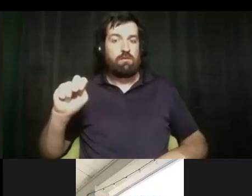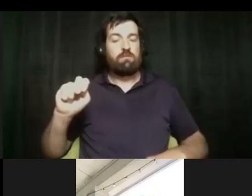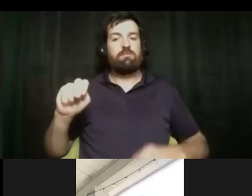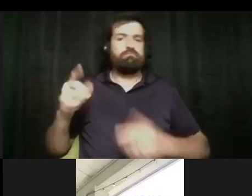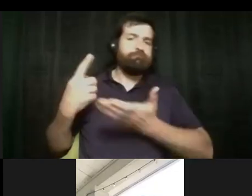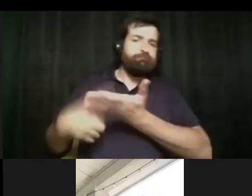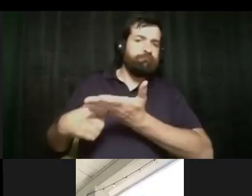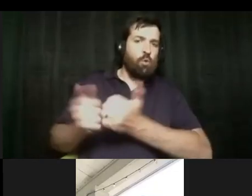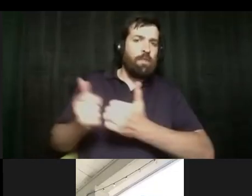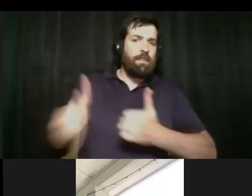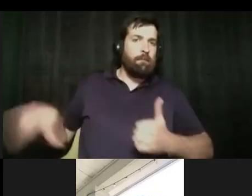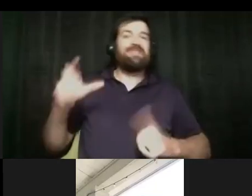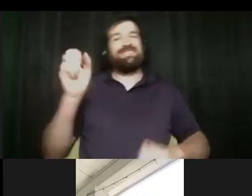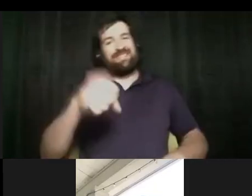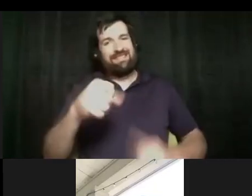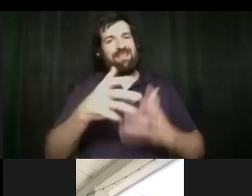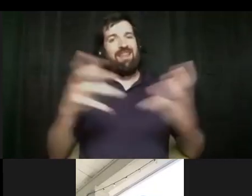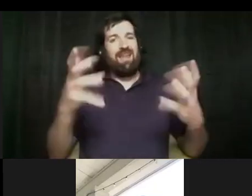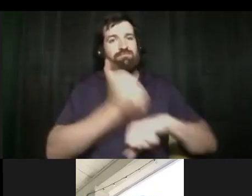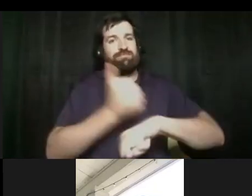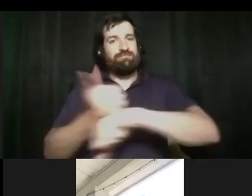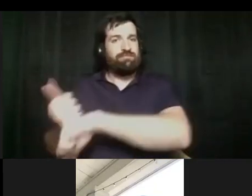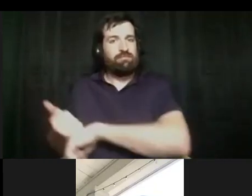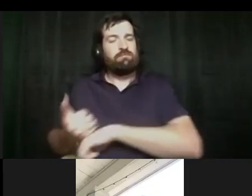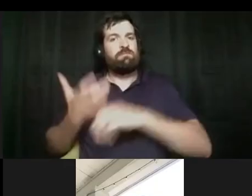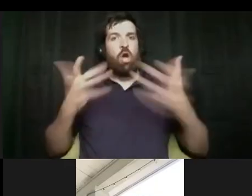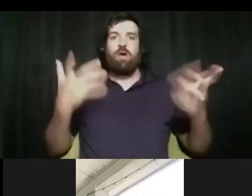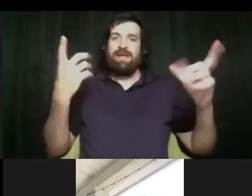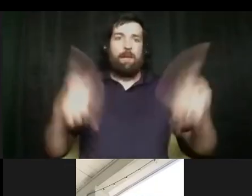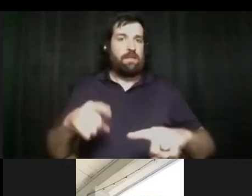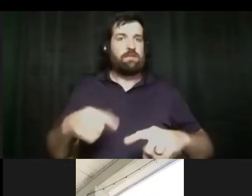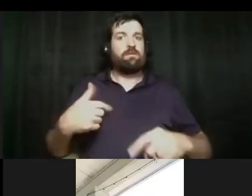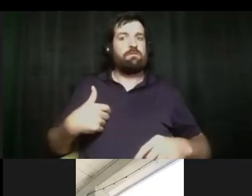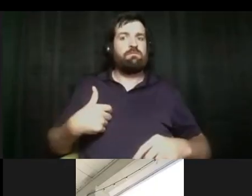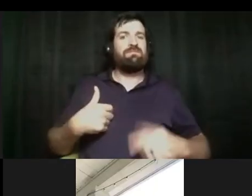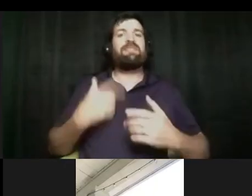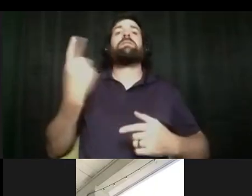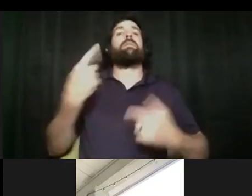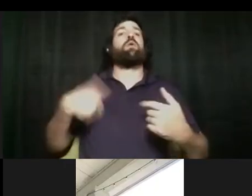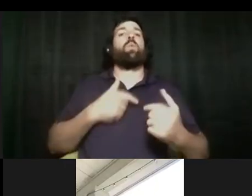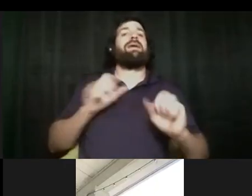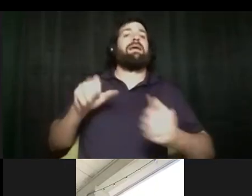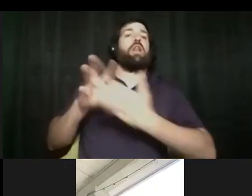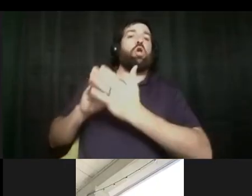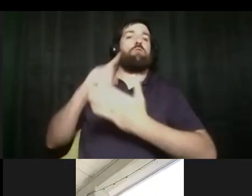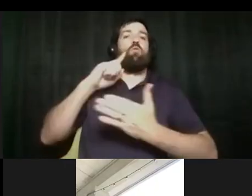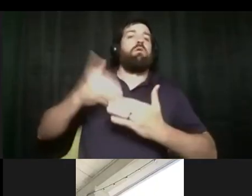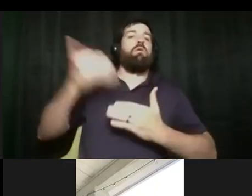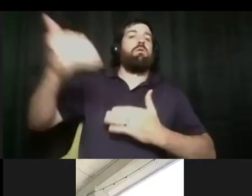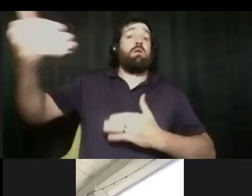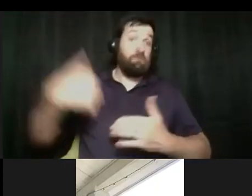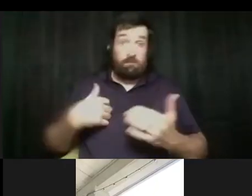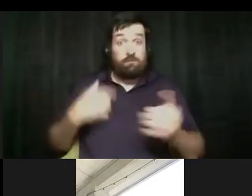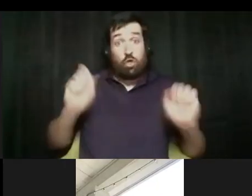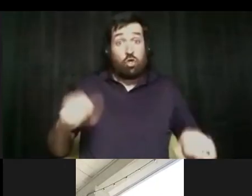they were saying, yes, we had a lot of things in place, and because we'd already had this happen, and just things that we could learn, for the future. Because this could